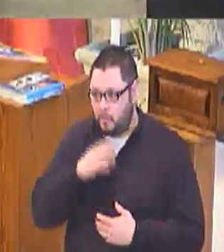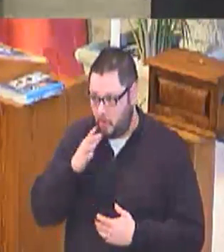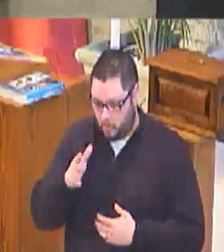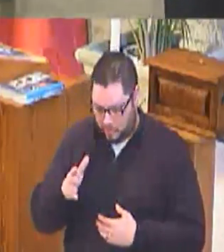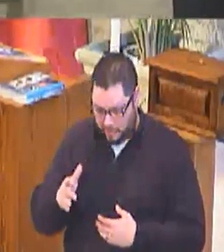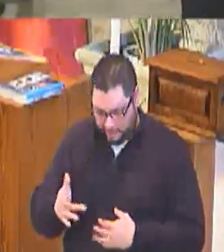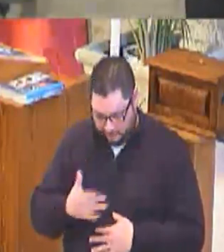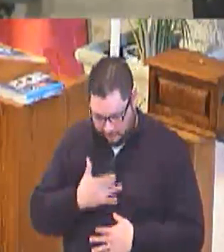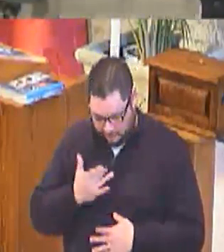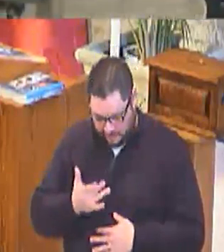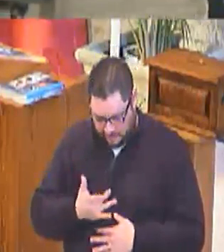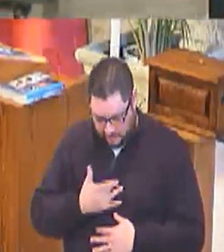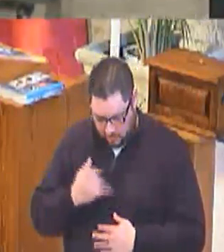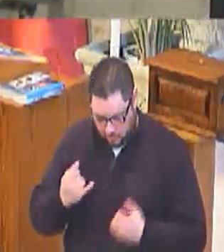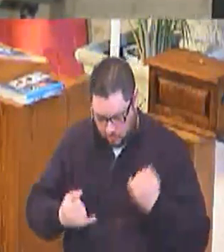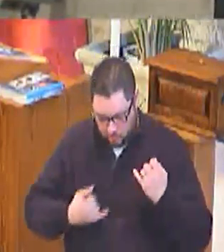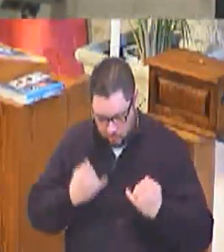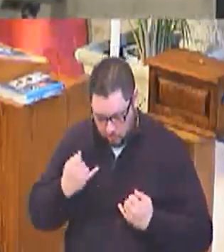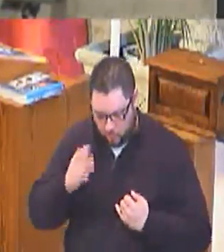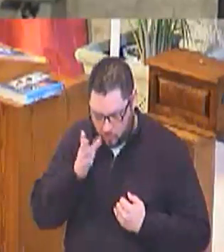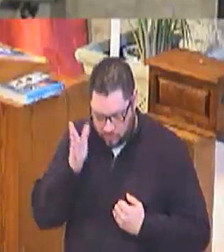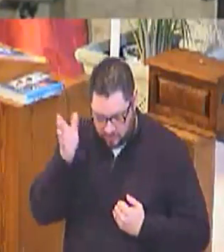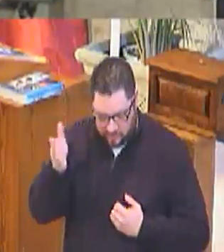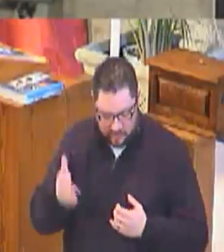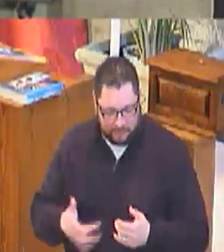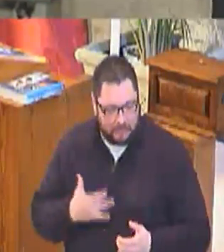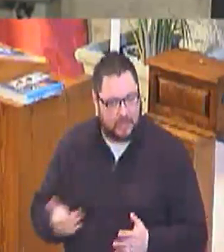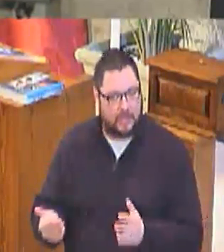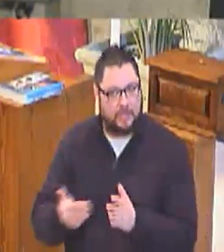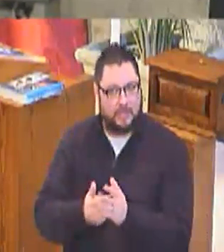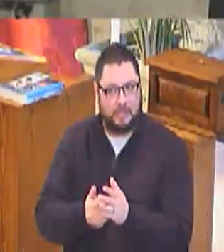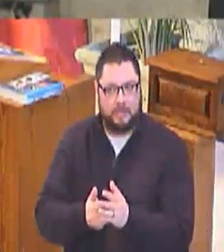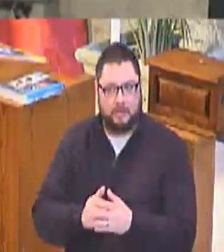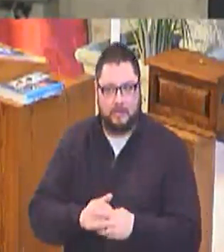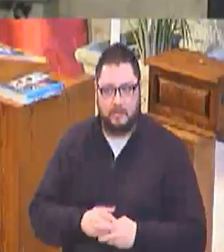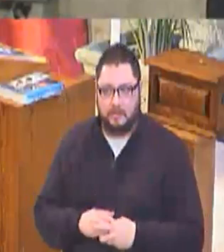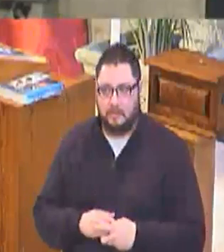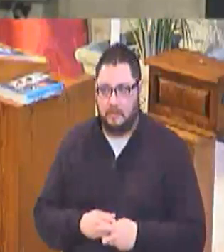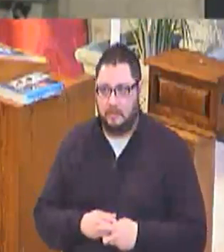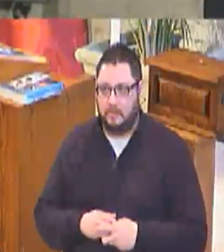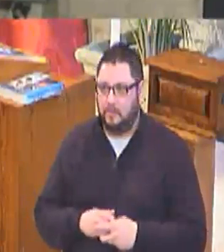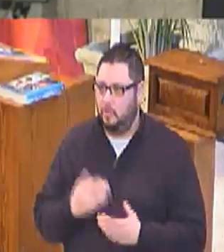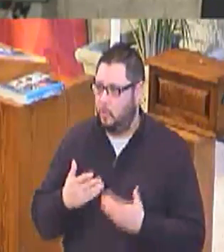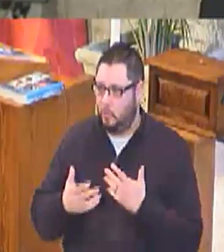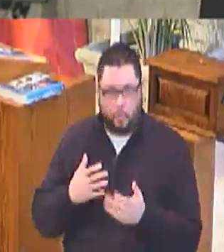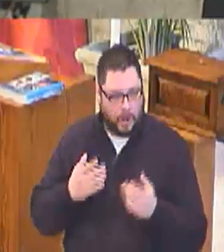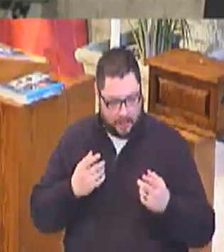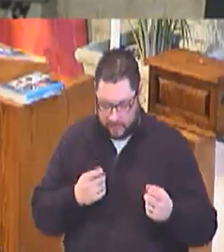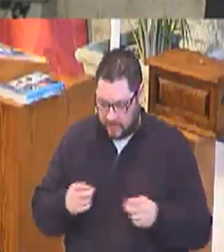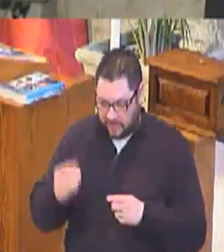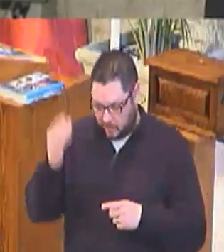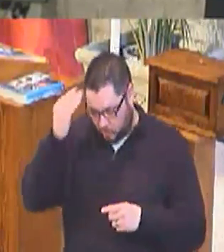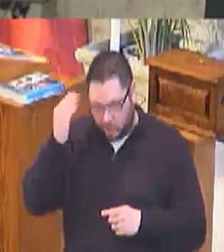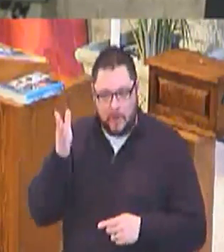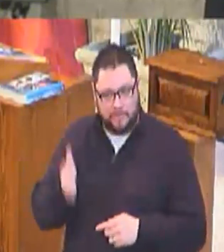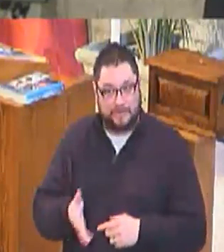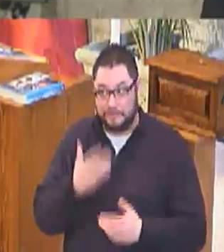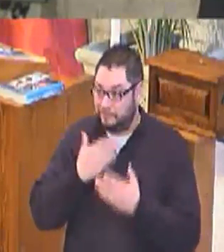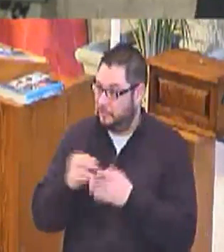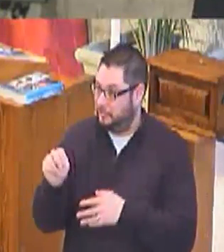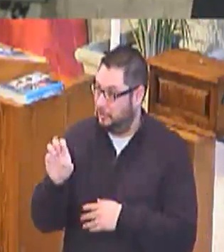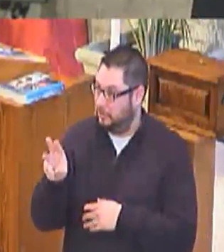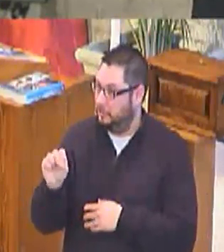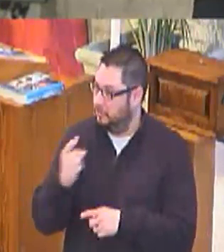feel that joy again in our life. So whatever happens, we know that it's there. Isn't that the good